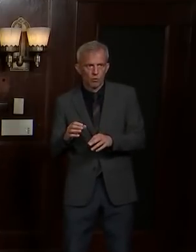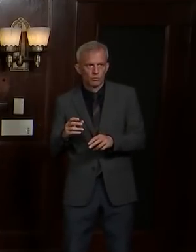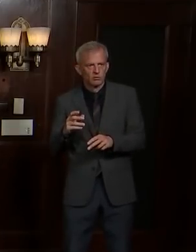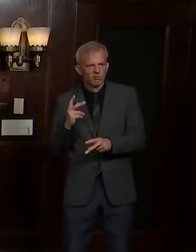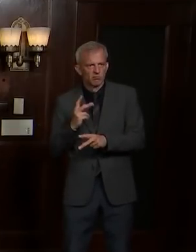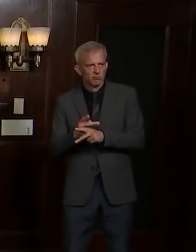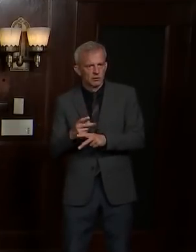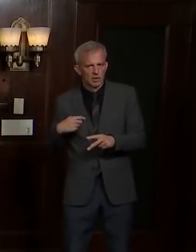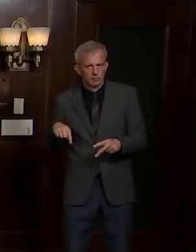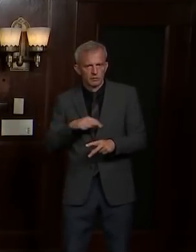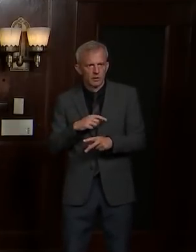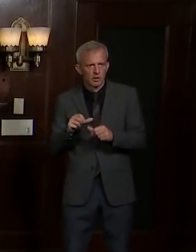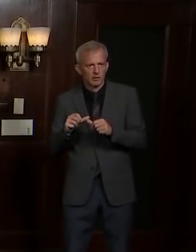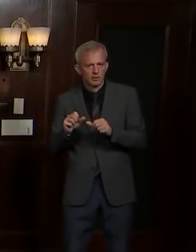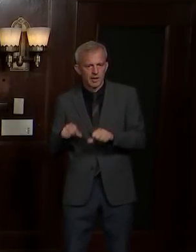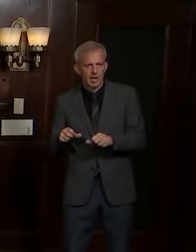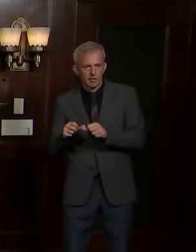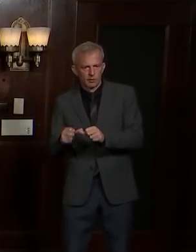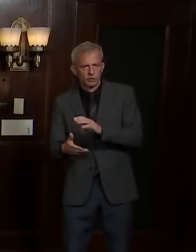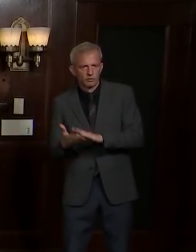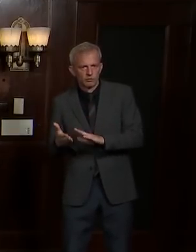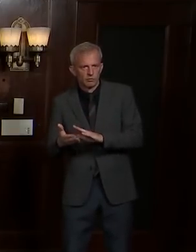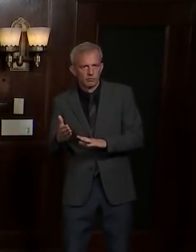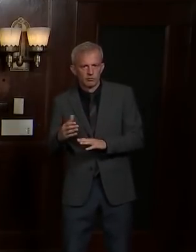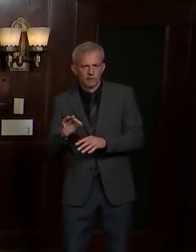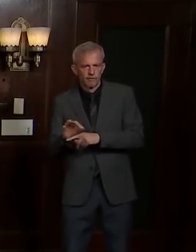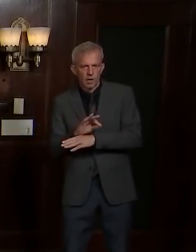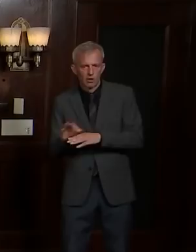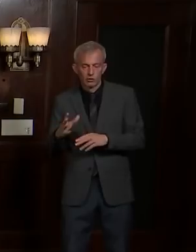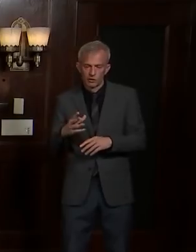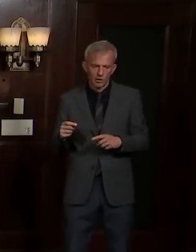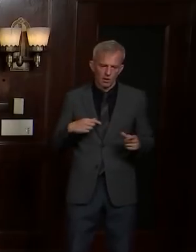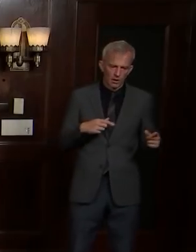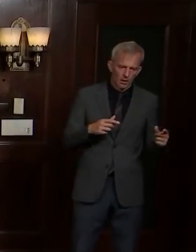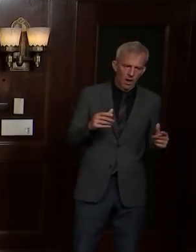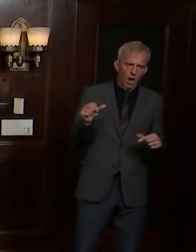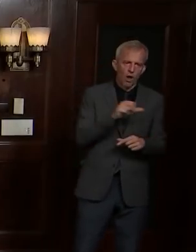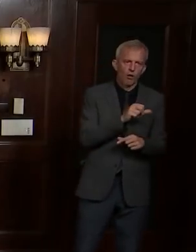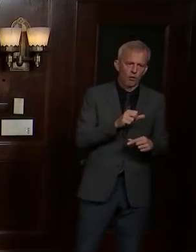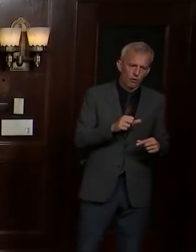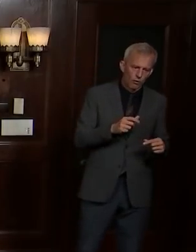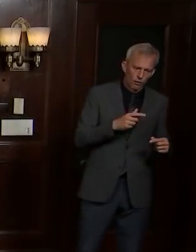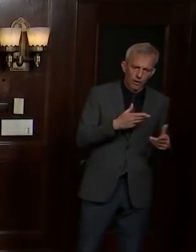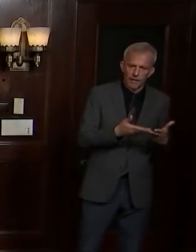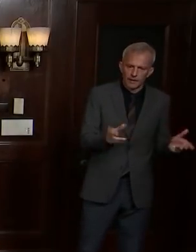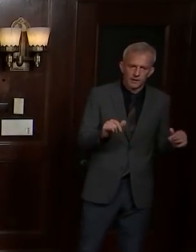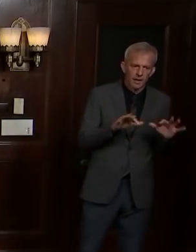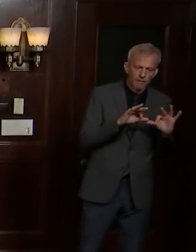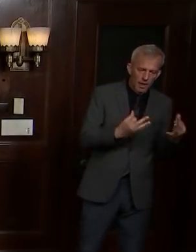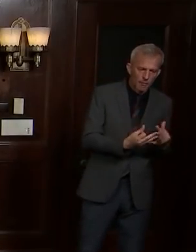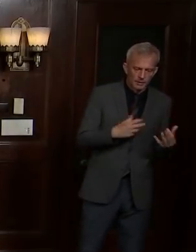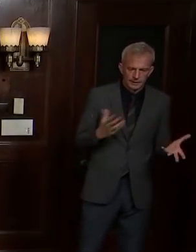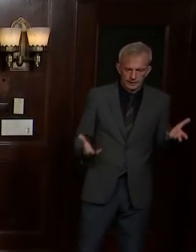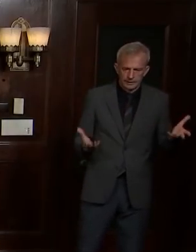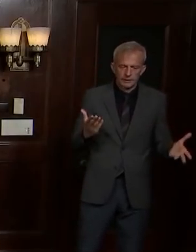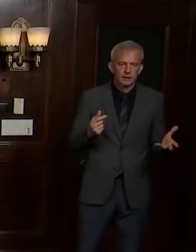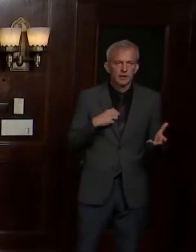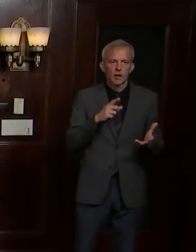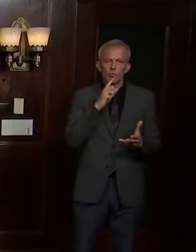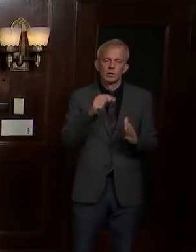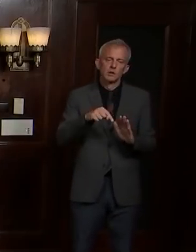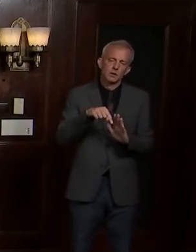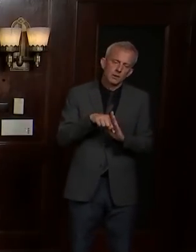to function with your other obligations. And my heart goes out to you, and I'm deeply, deeply appreciative of